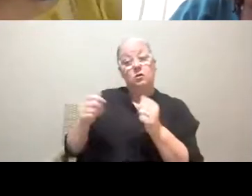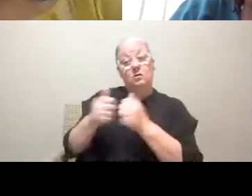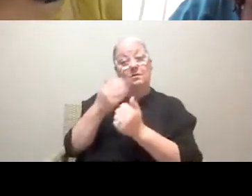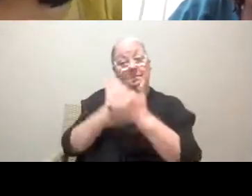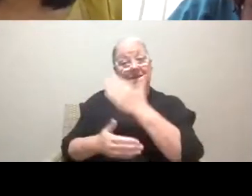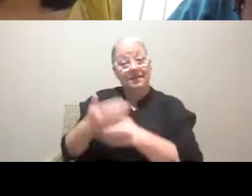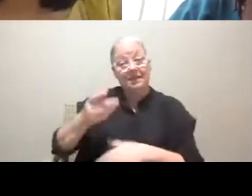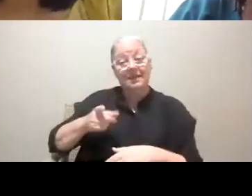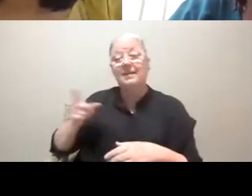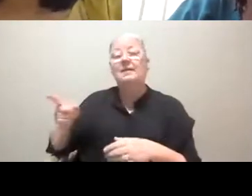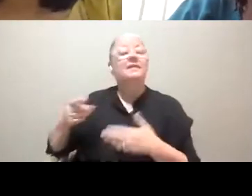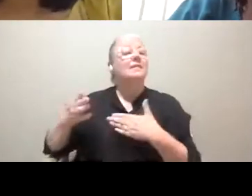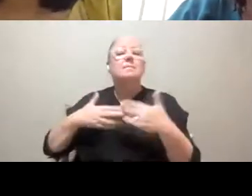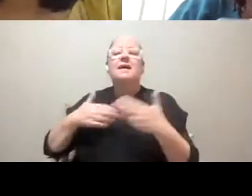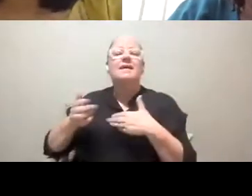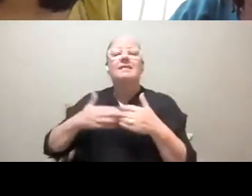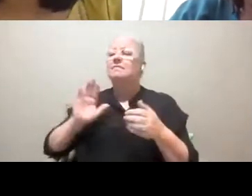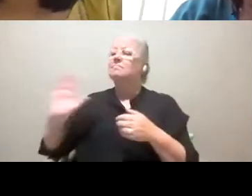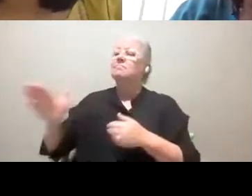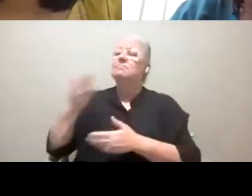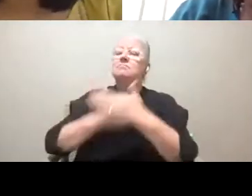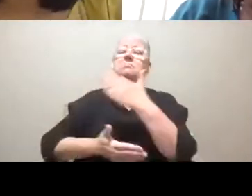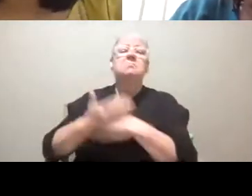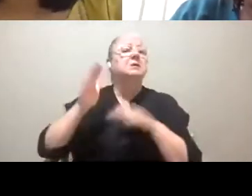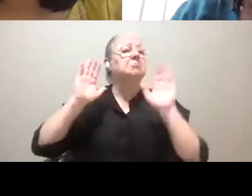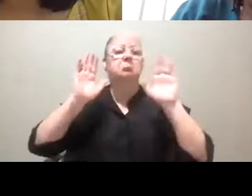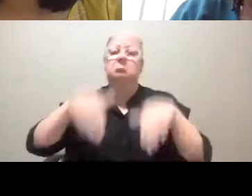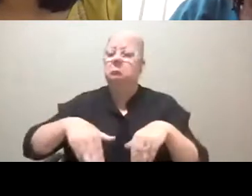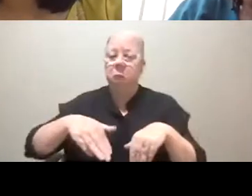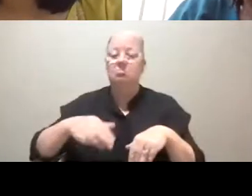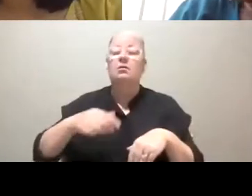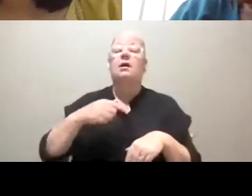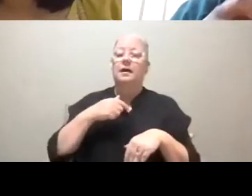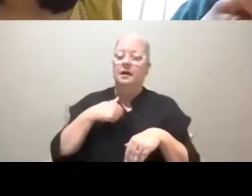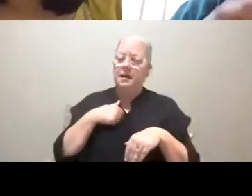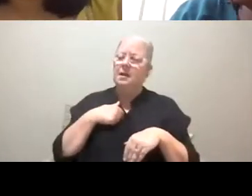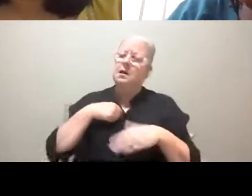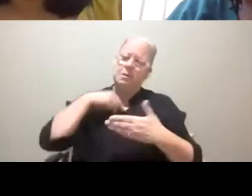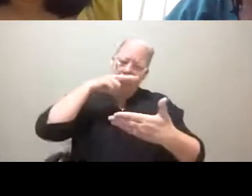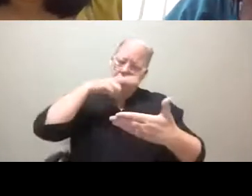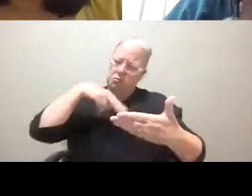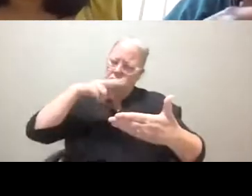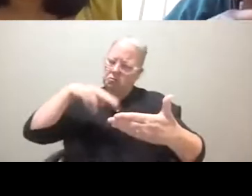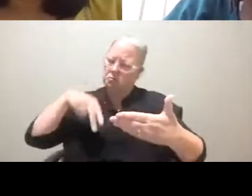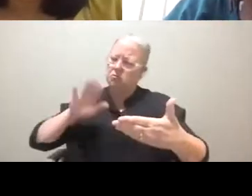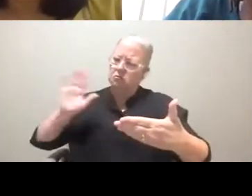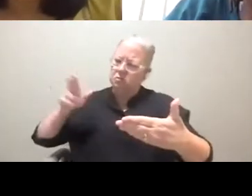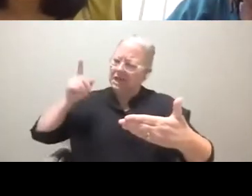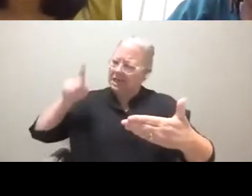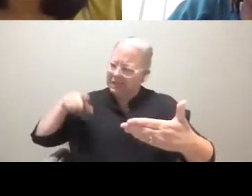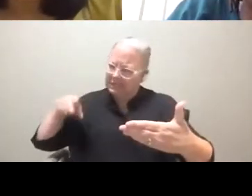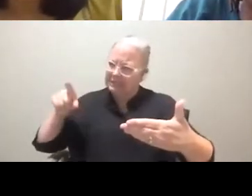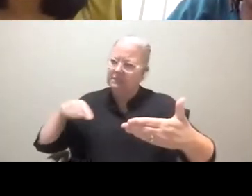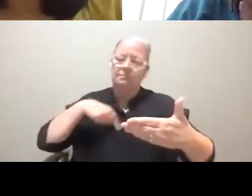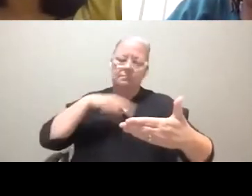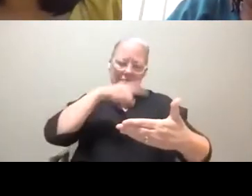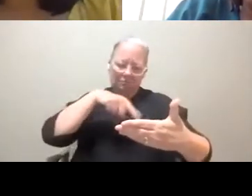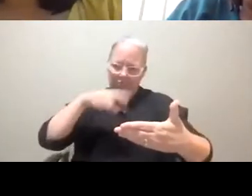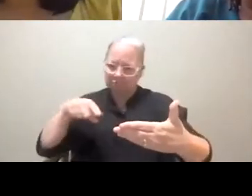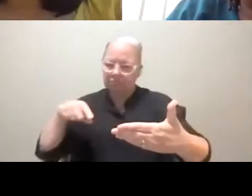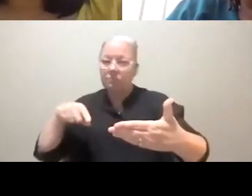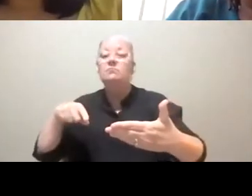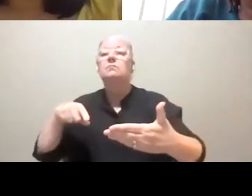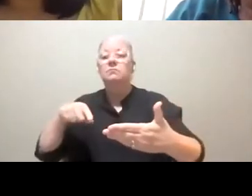matter what kind of disability, we analyze what their needs are and we address it according to their